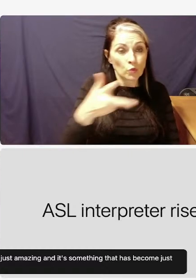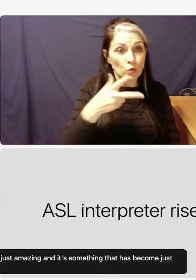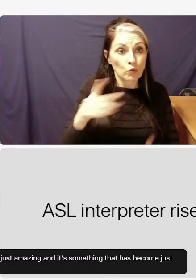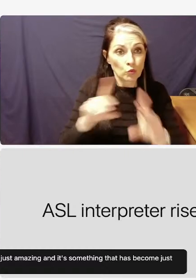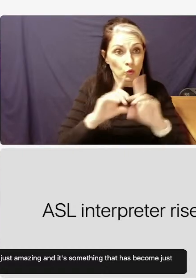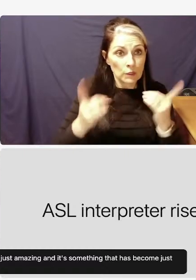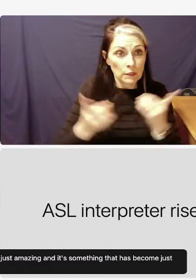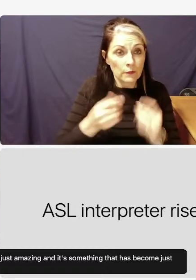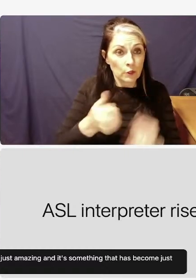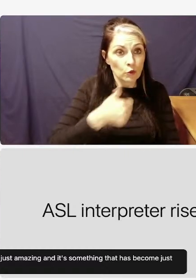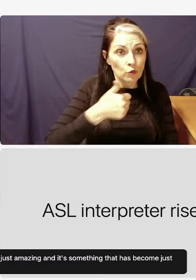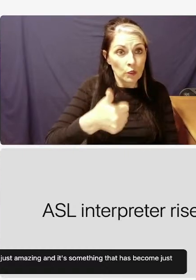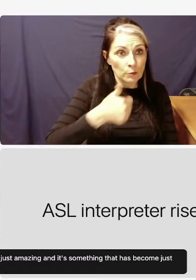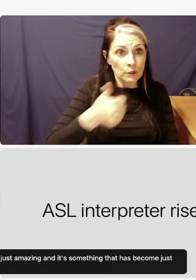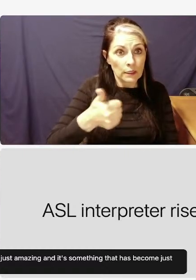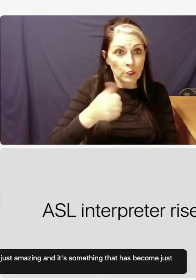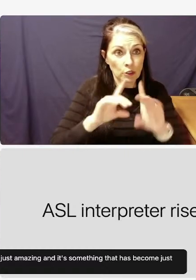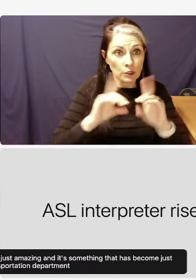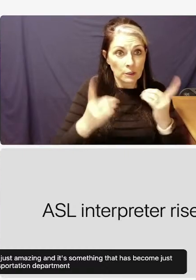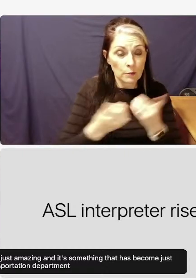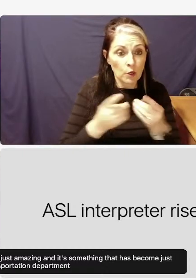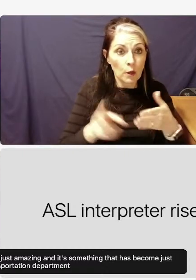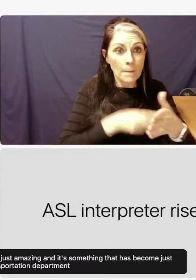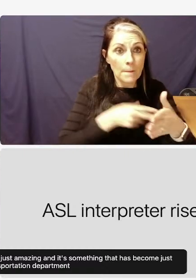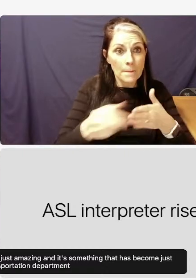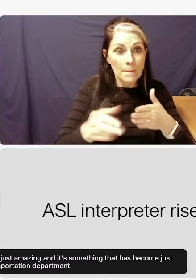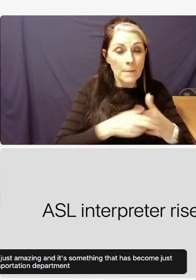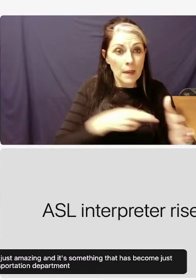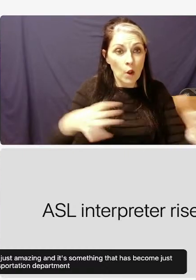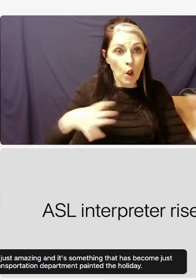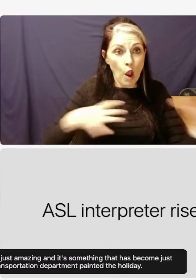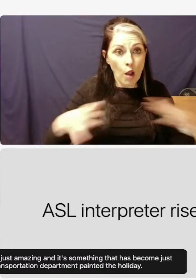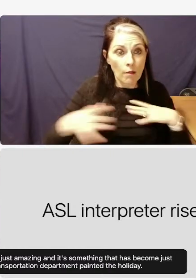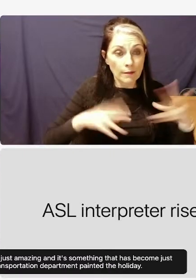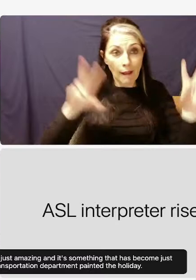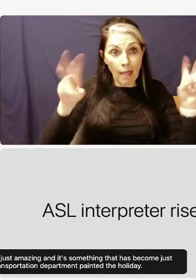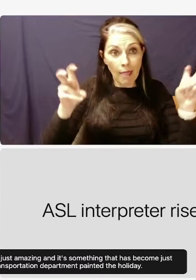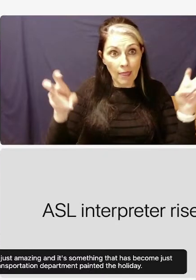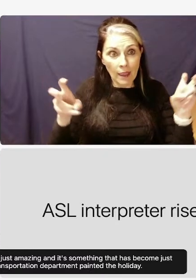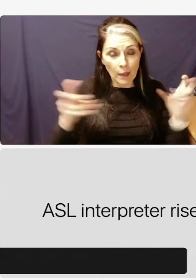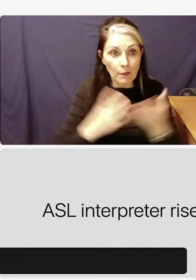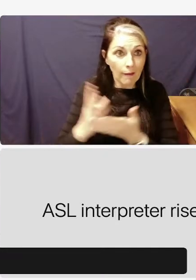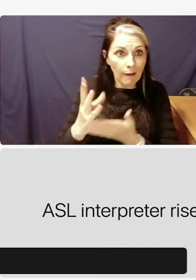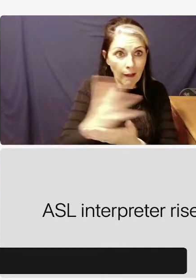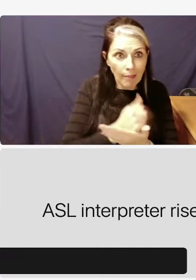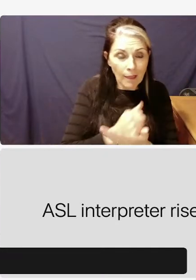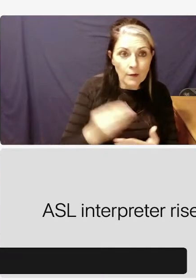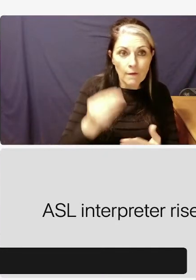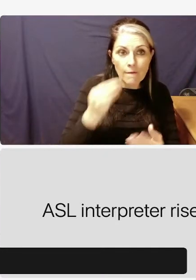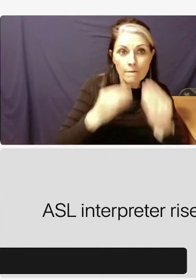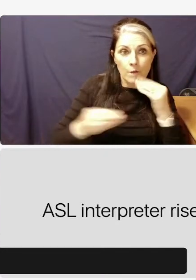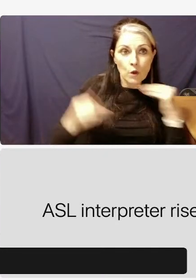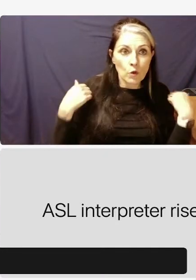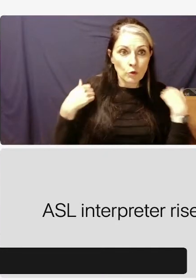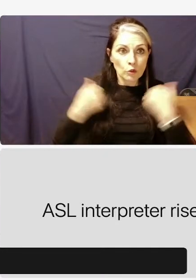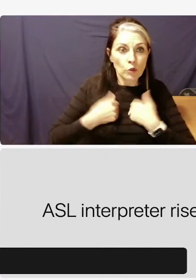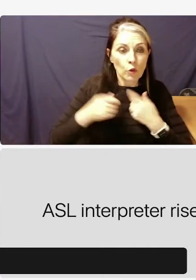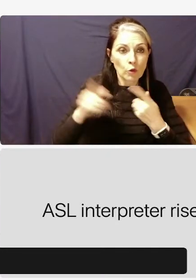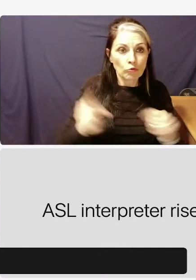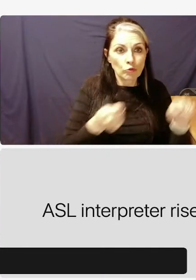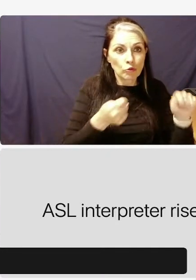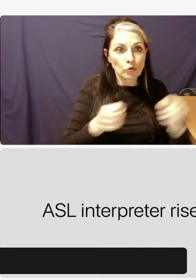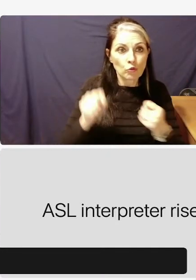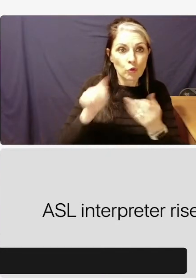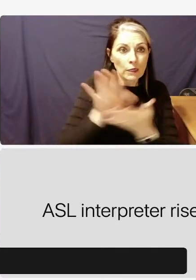uh our transportation department painted the holiday theme bus this year collected donations of food jackets and toys from schools